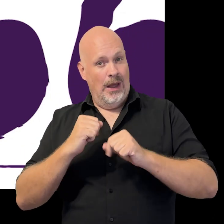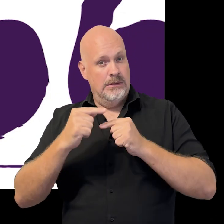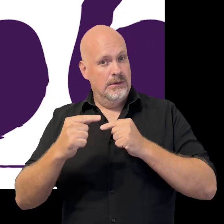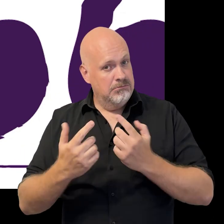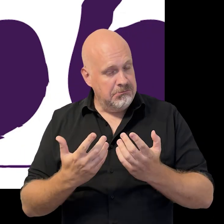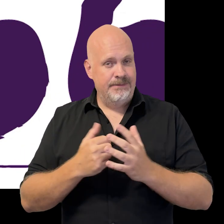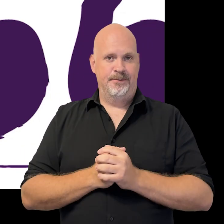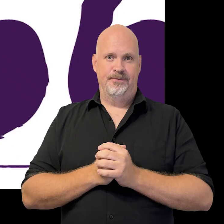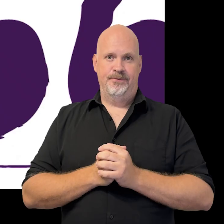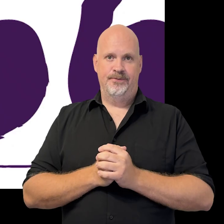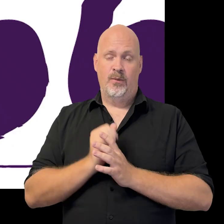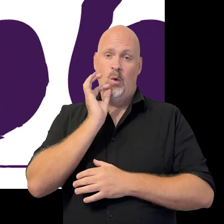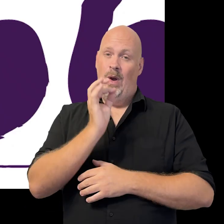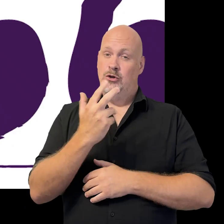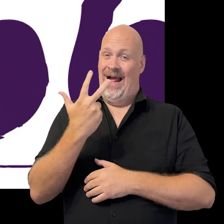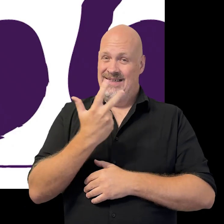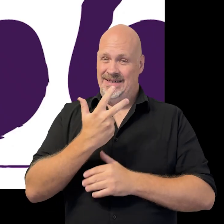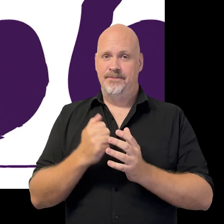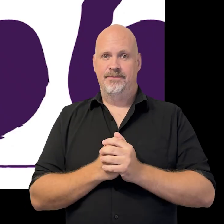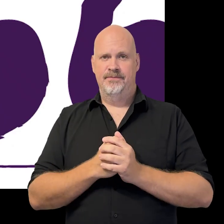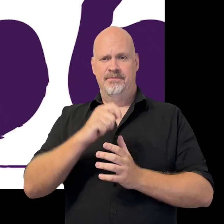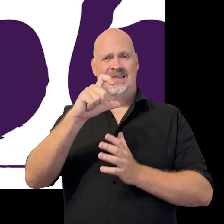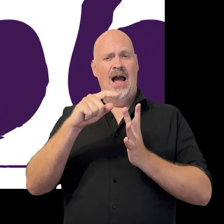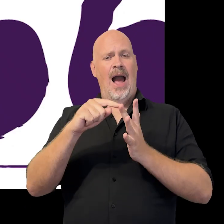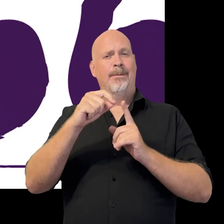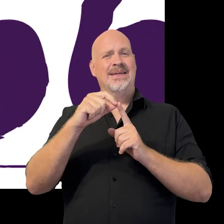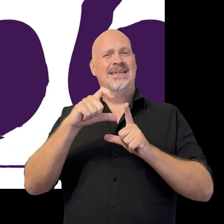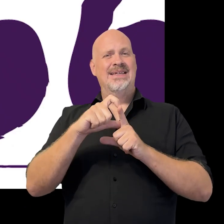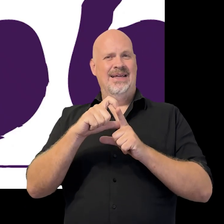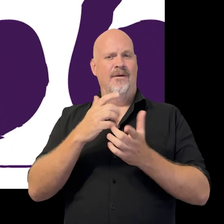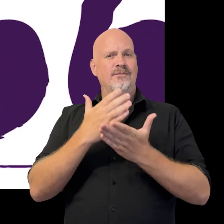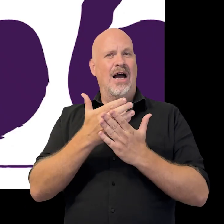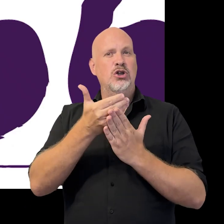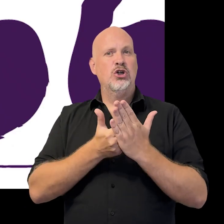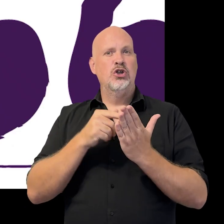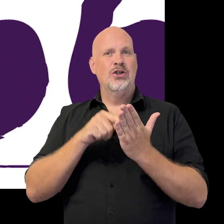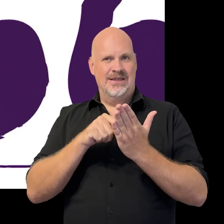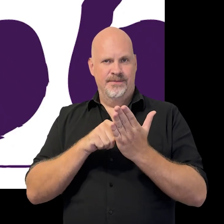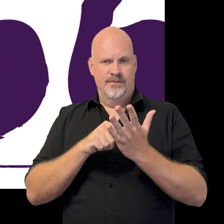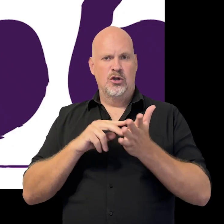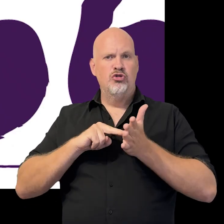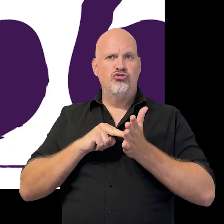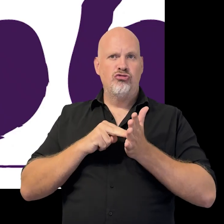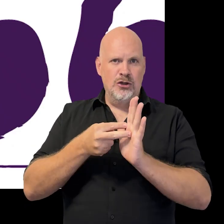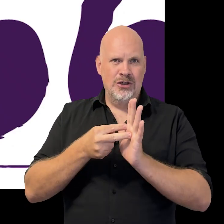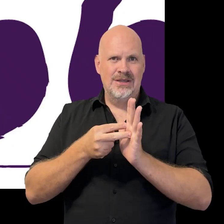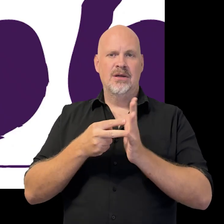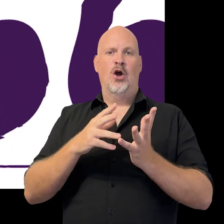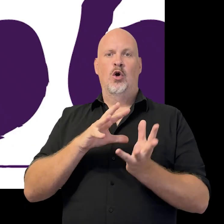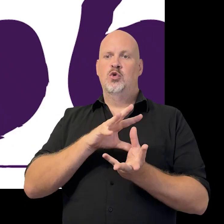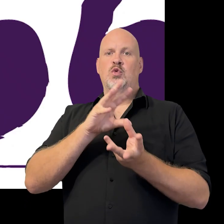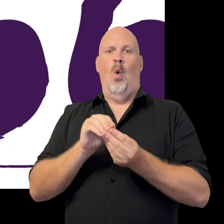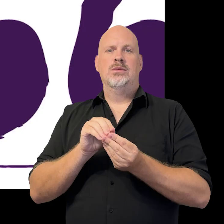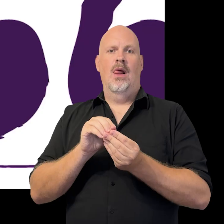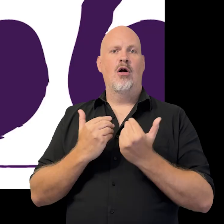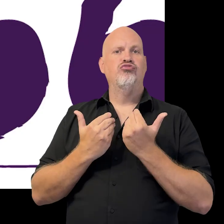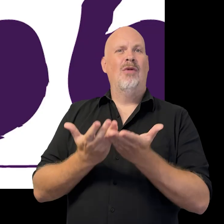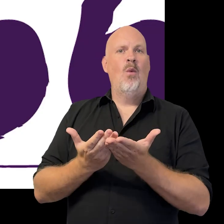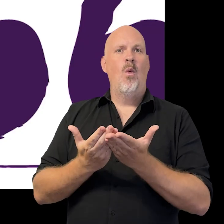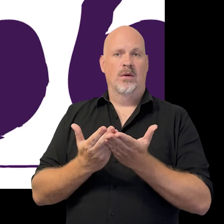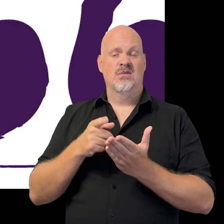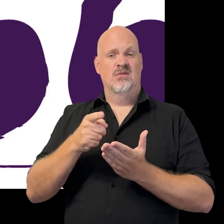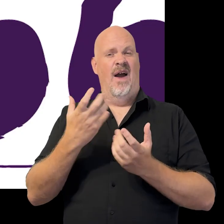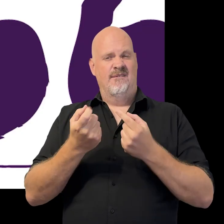the primary findings. And it's from this study that you will then be forming